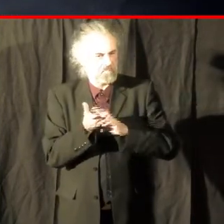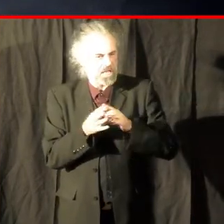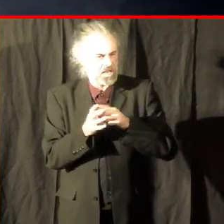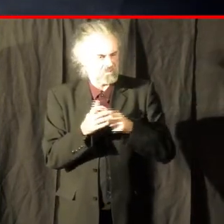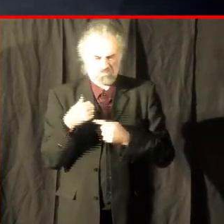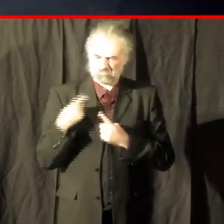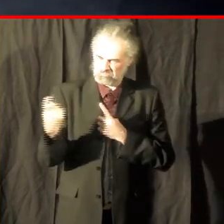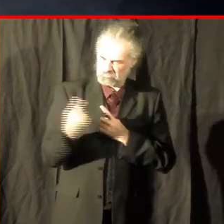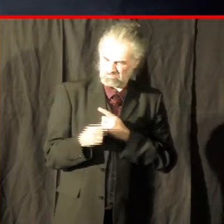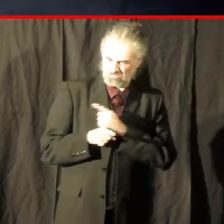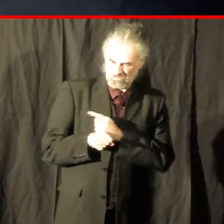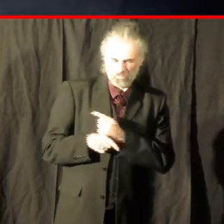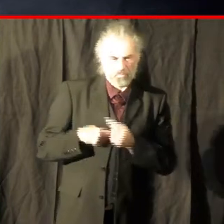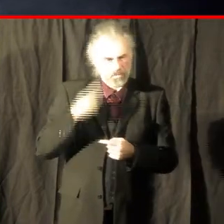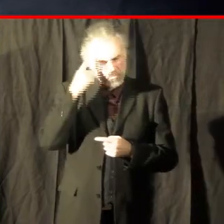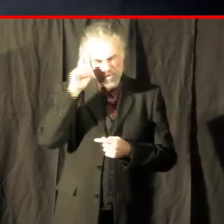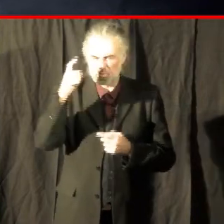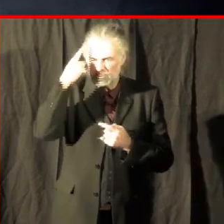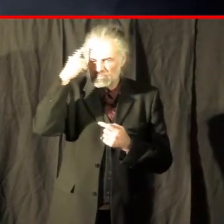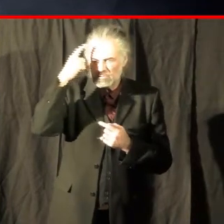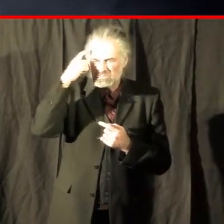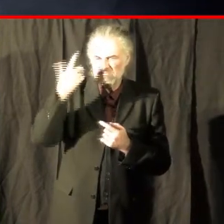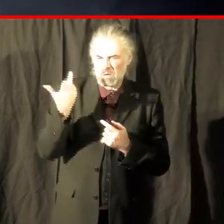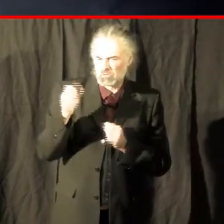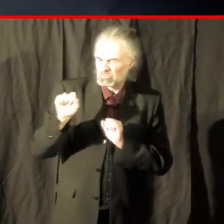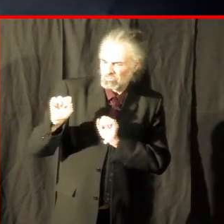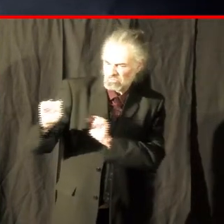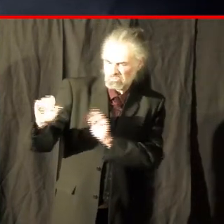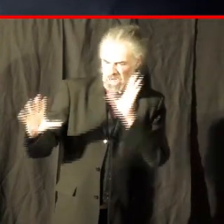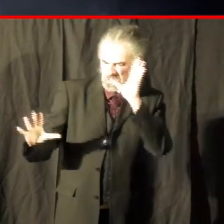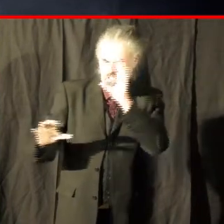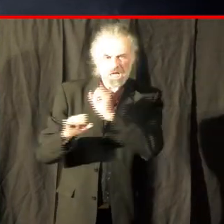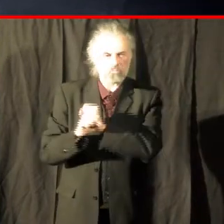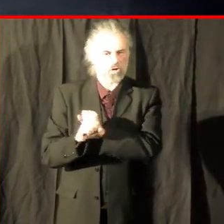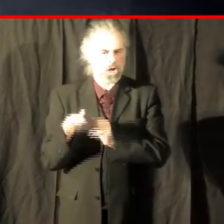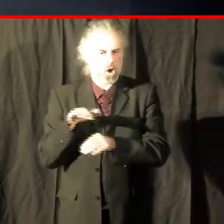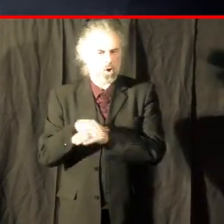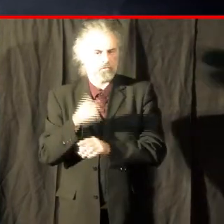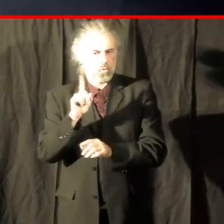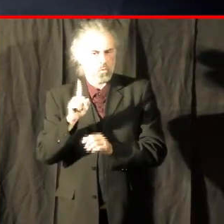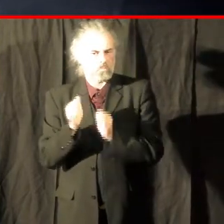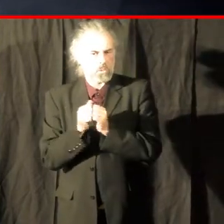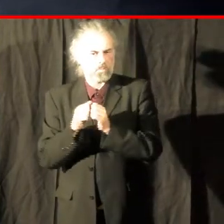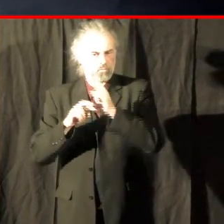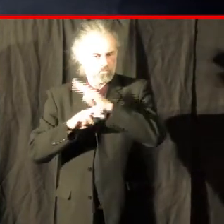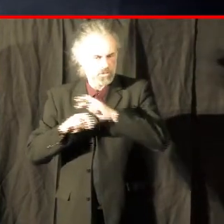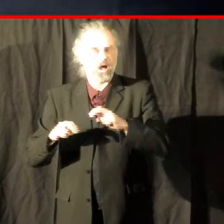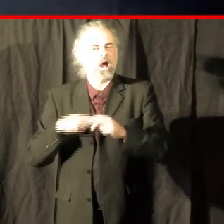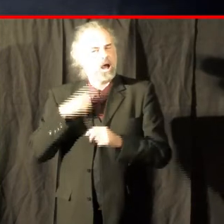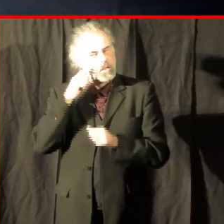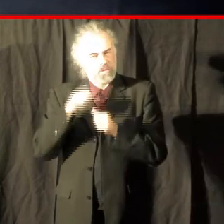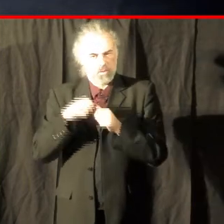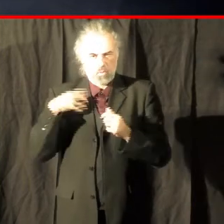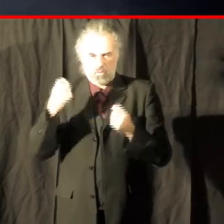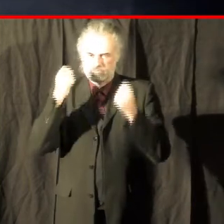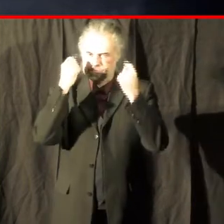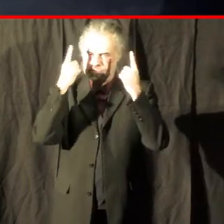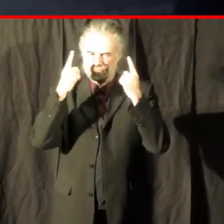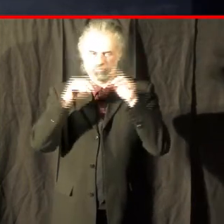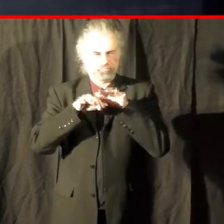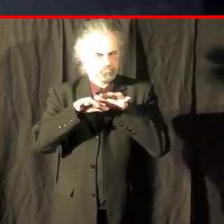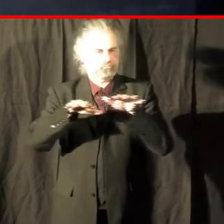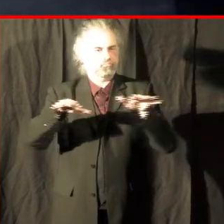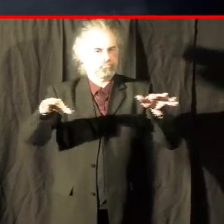maybe give me a kind of two-sentence summary about what the paper's about. Sure. The more exposure we can get for the lab, the better. Absolutely.